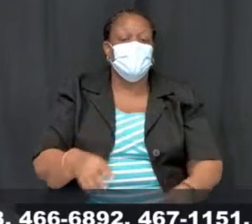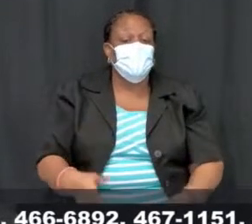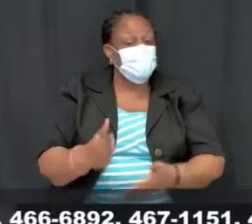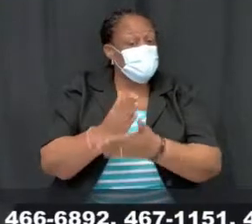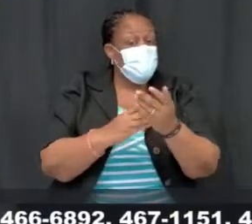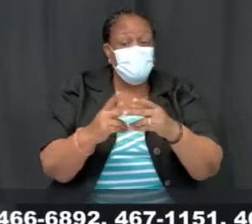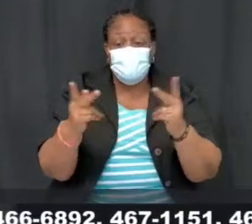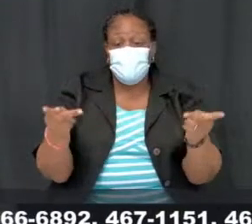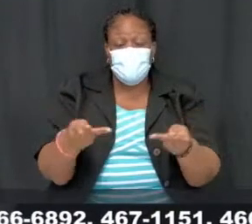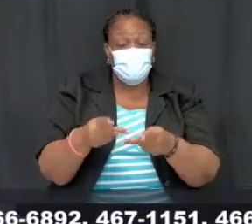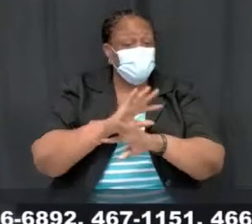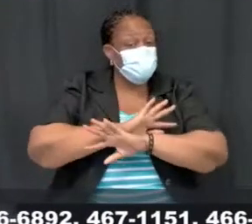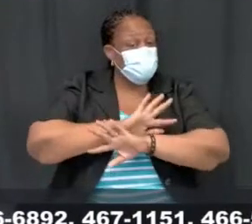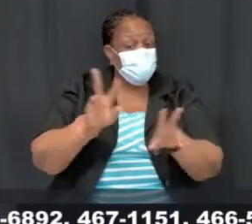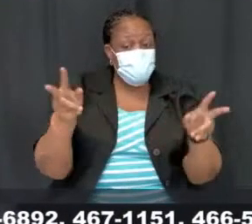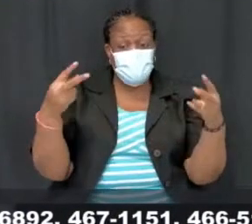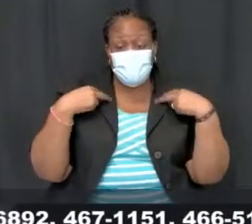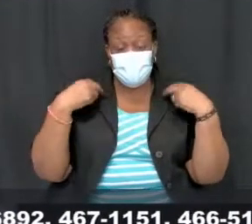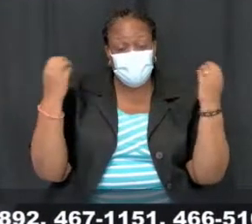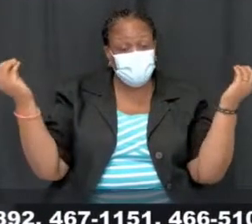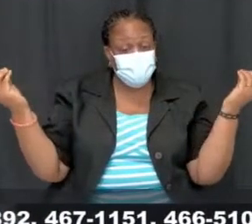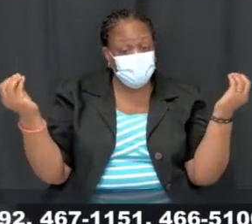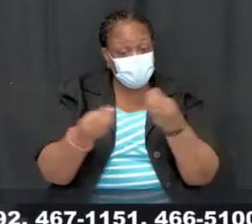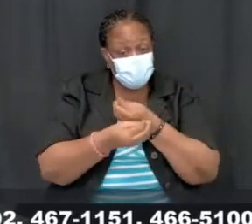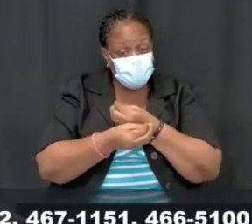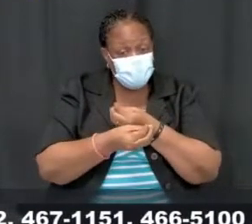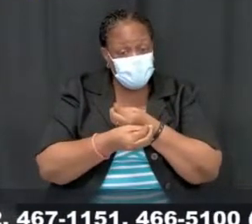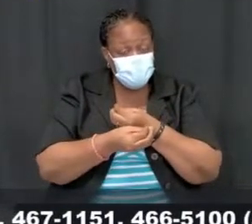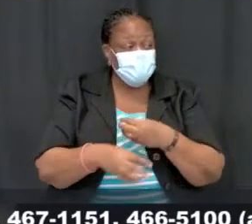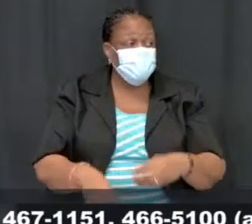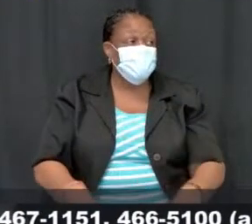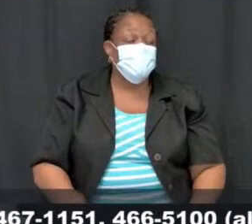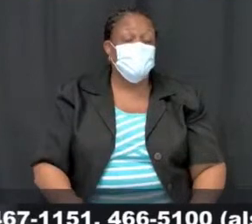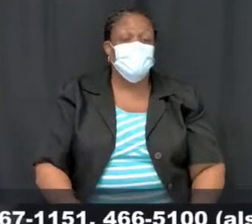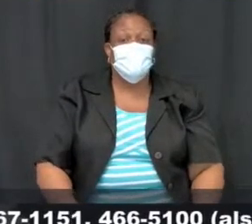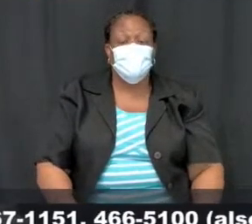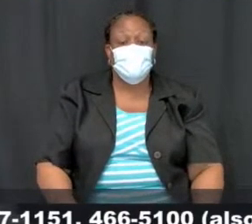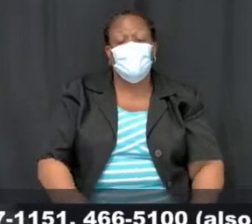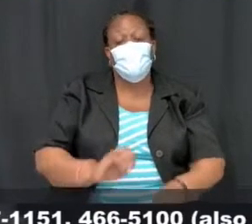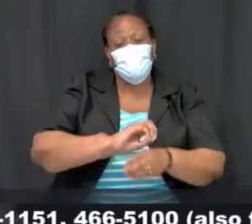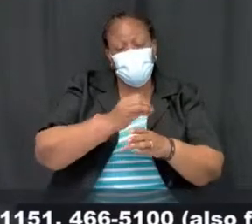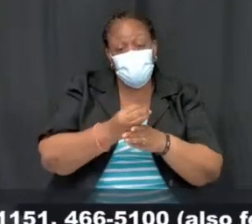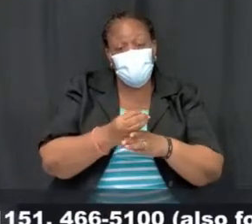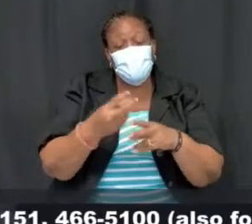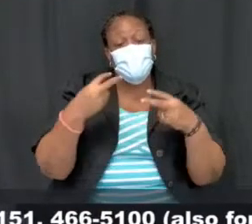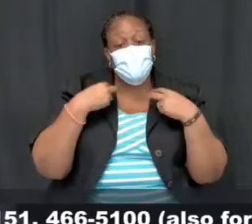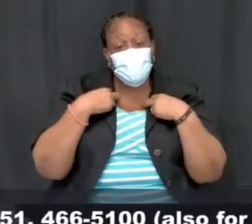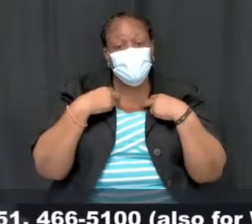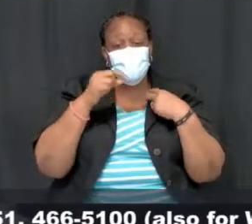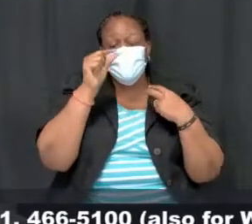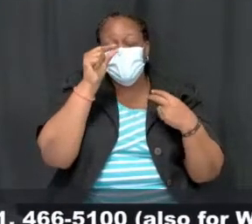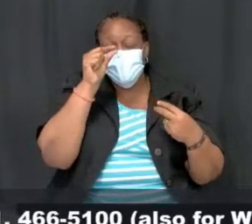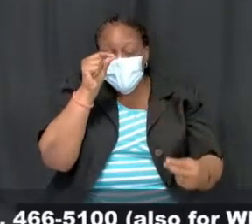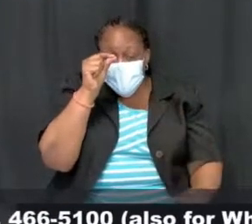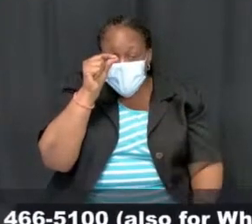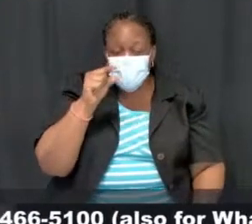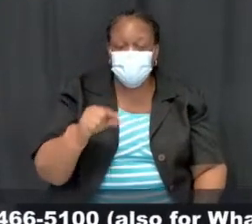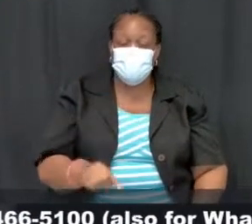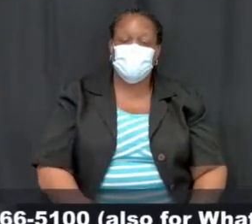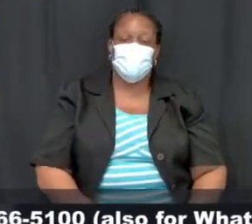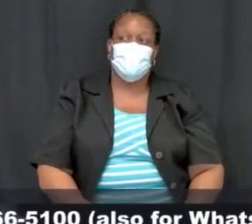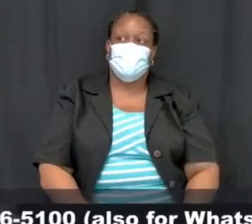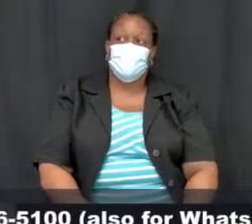vaccinated. Otherwise, the threat of COVID-19 will continue to loom and